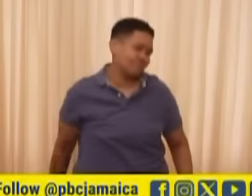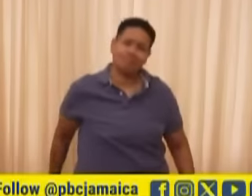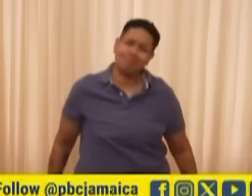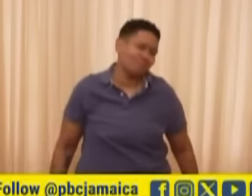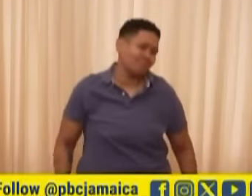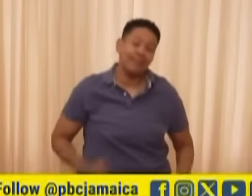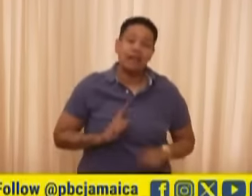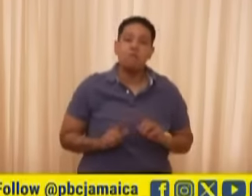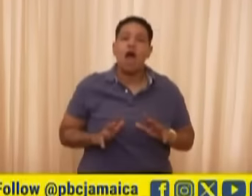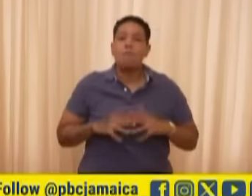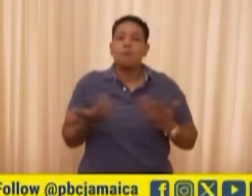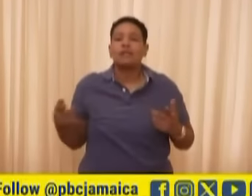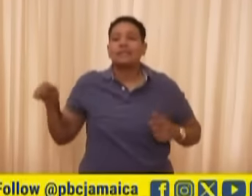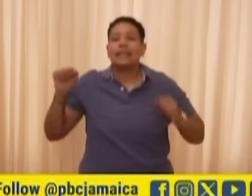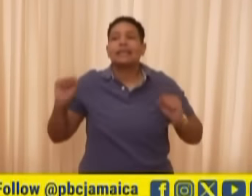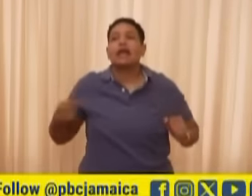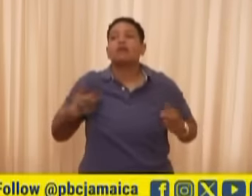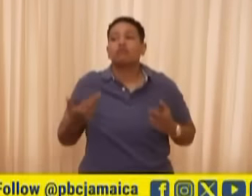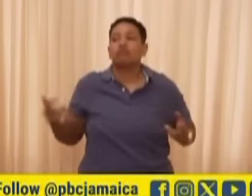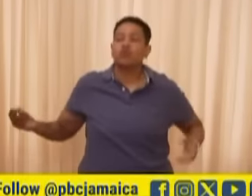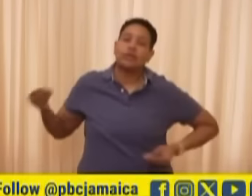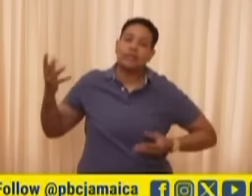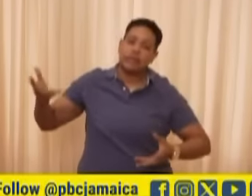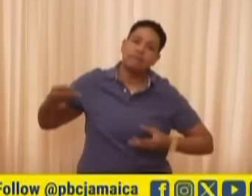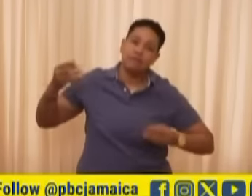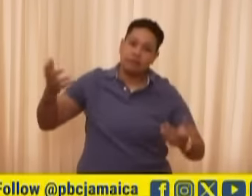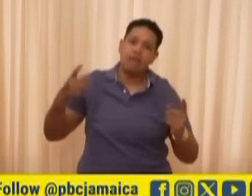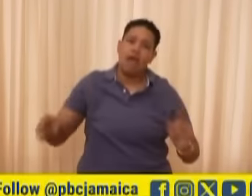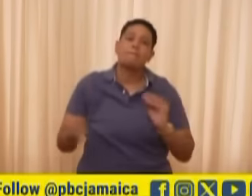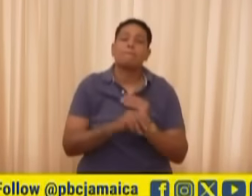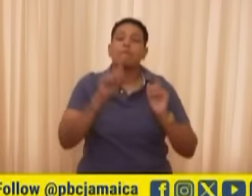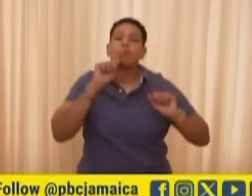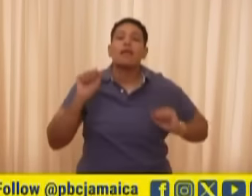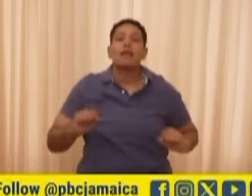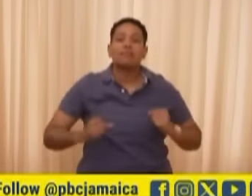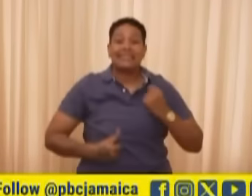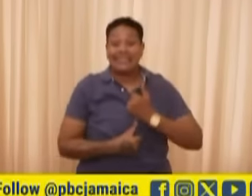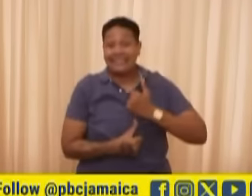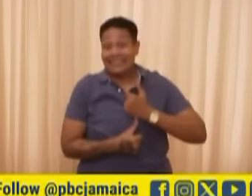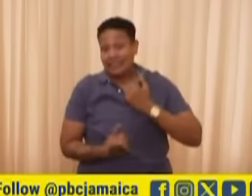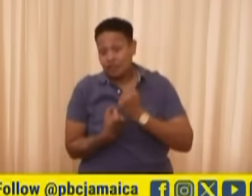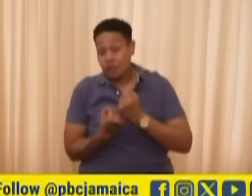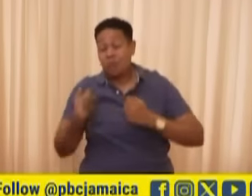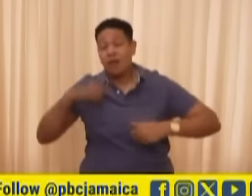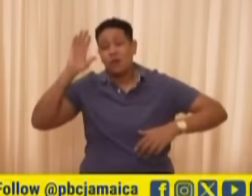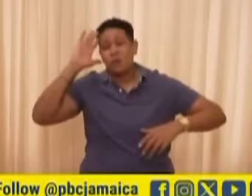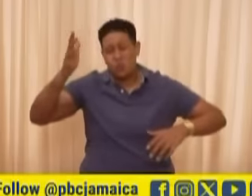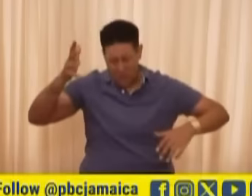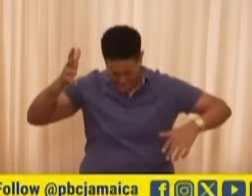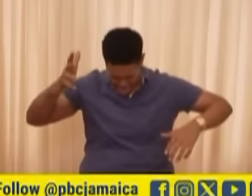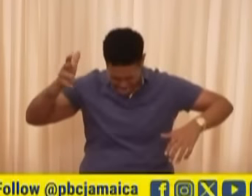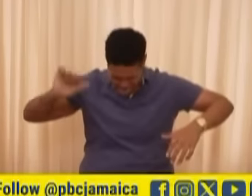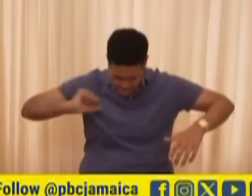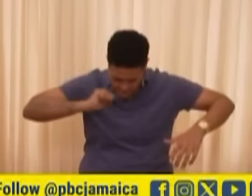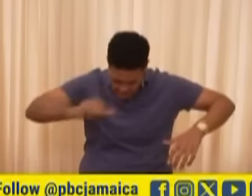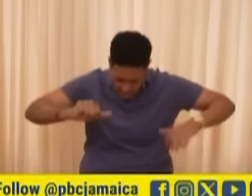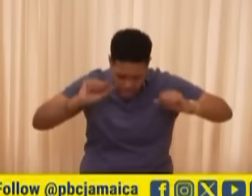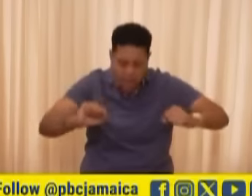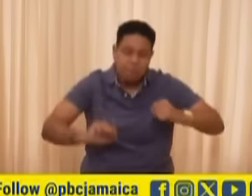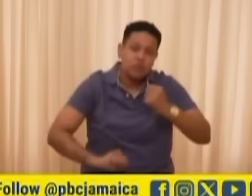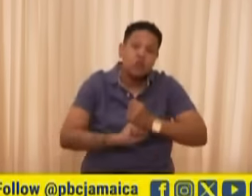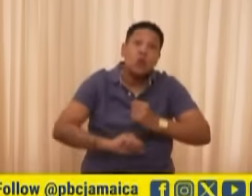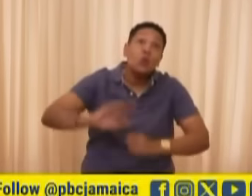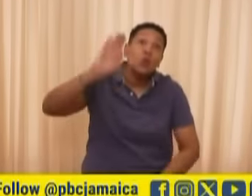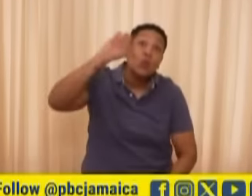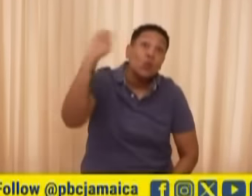as they can, we will resource them to be able to assist. They will, and I'll be clear with this, they will not be able to assist